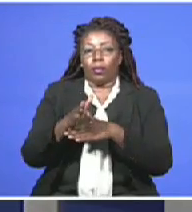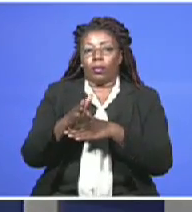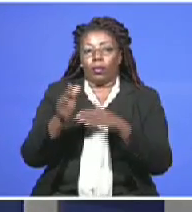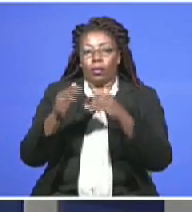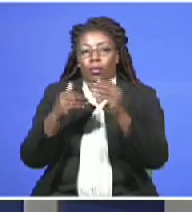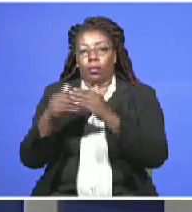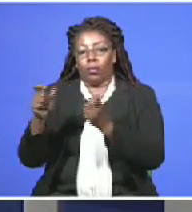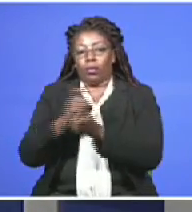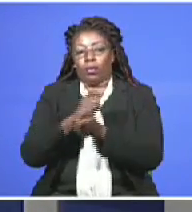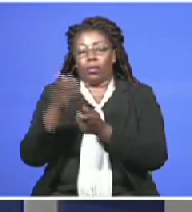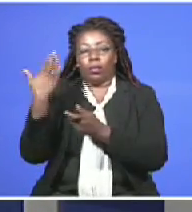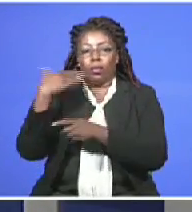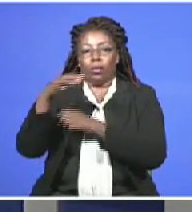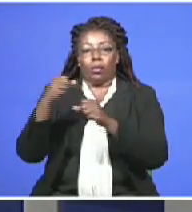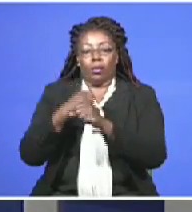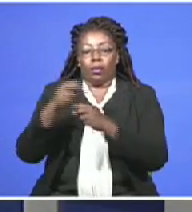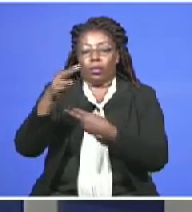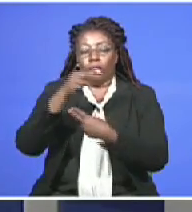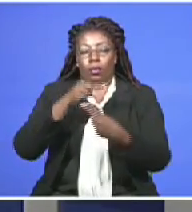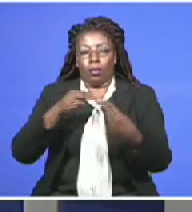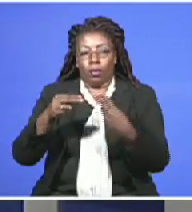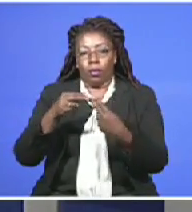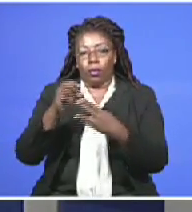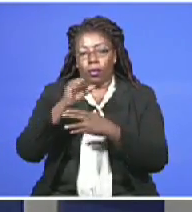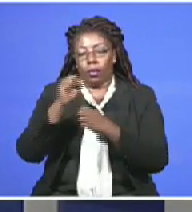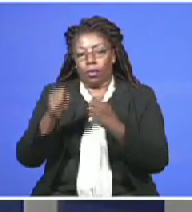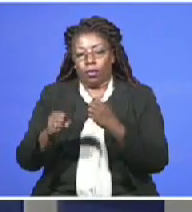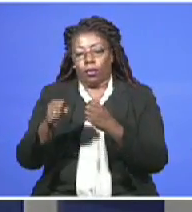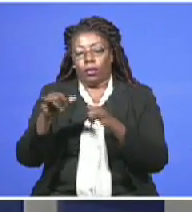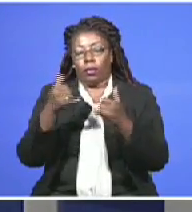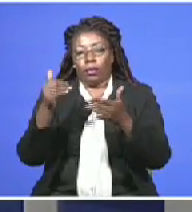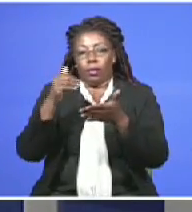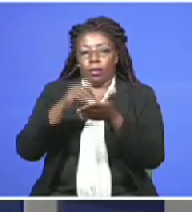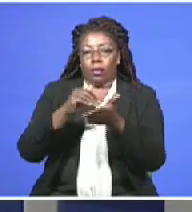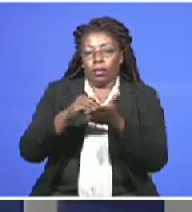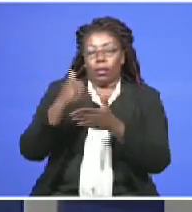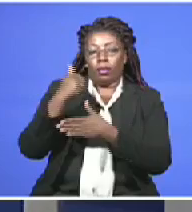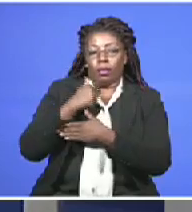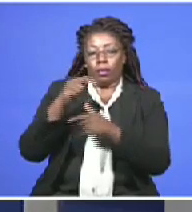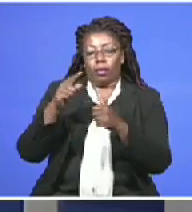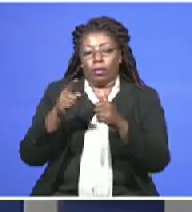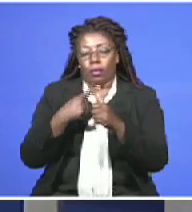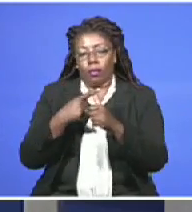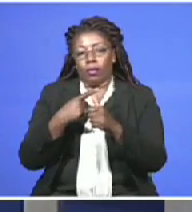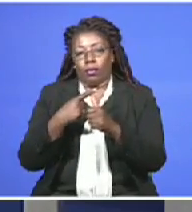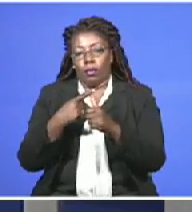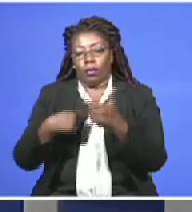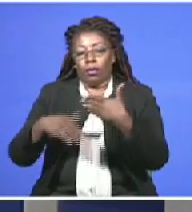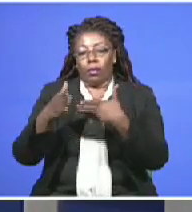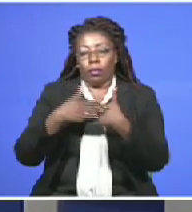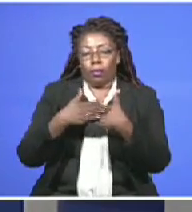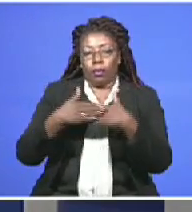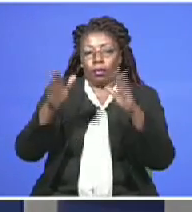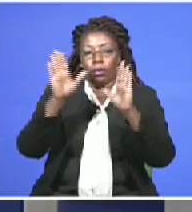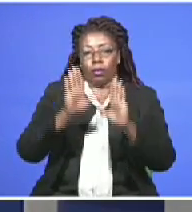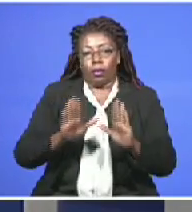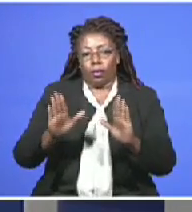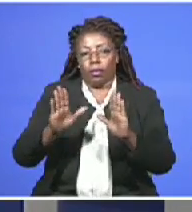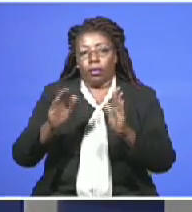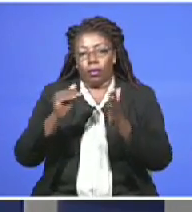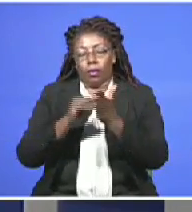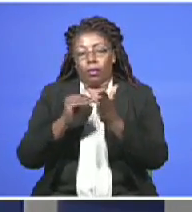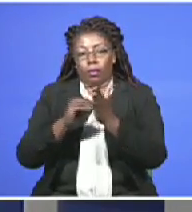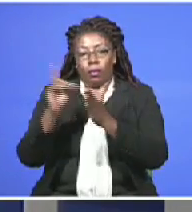destroyed during last year's hurricane season. They play Canada in the first game Thursday, then return to the court on Sunday against the